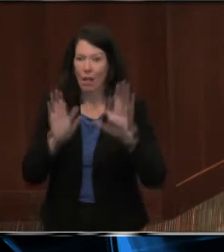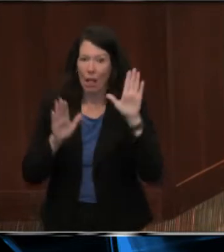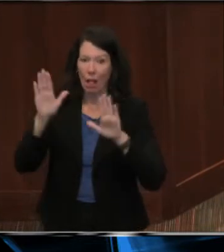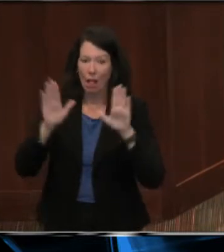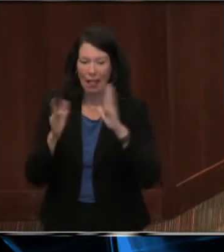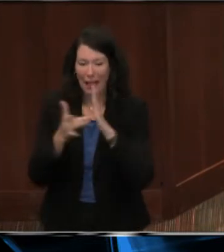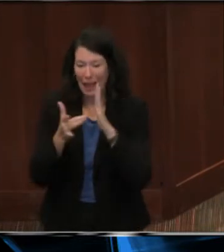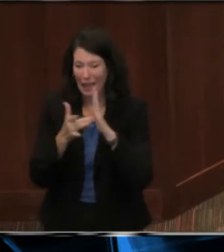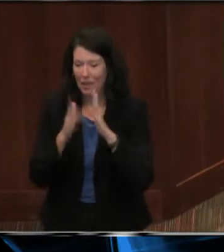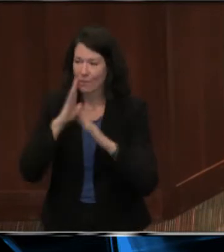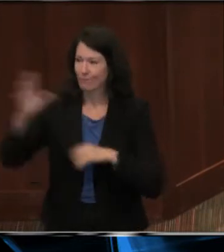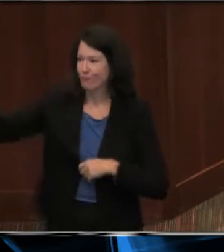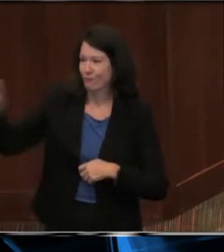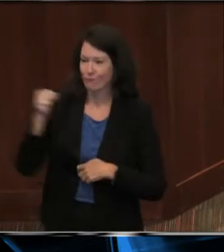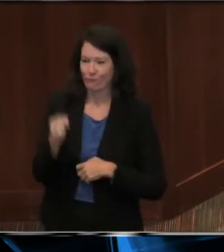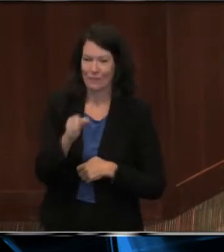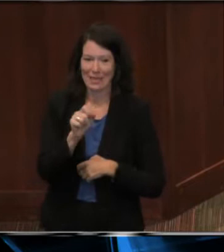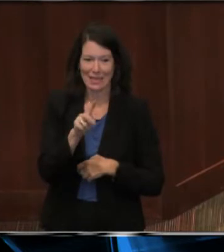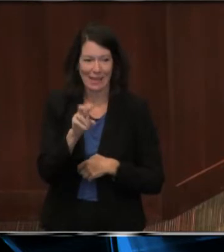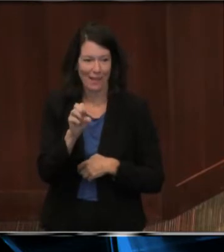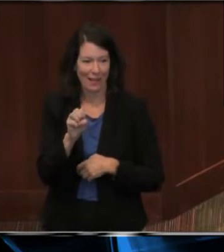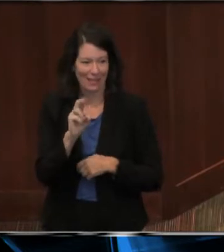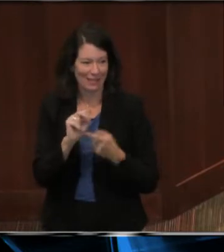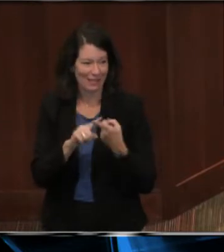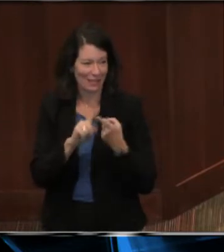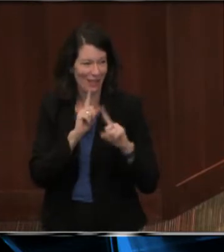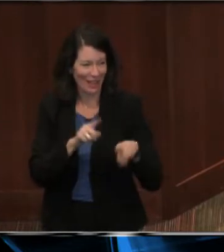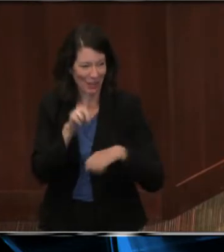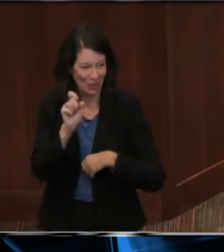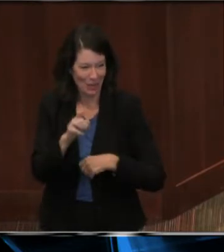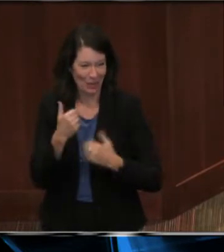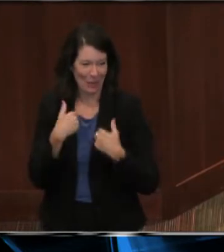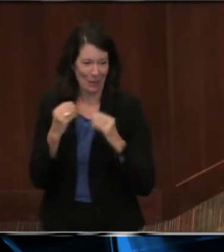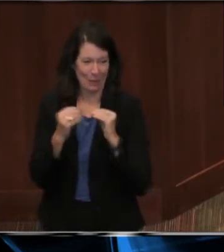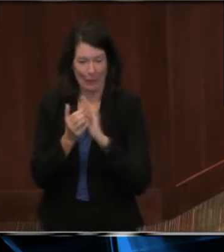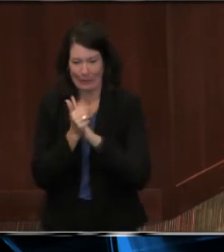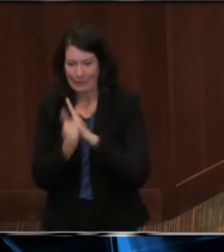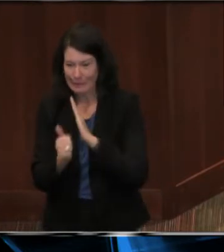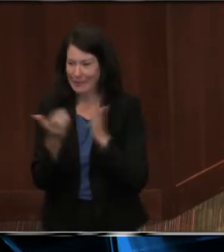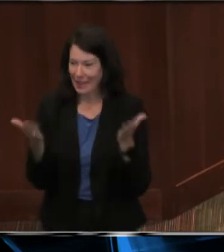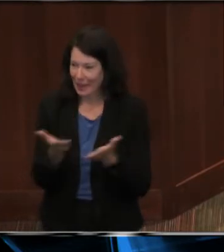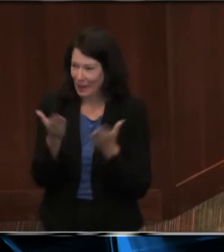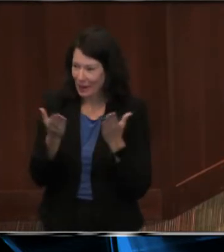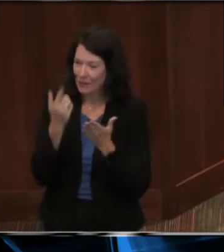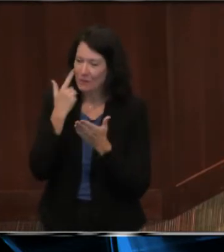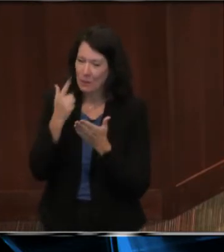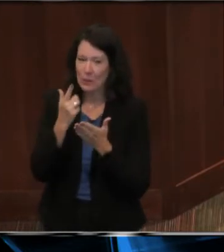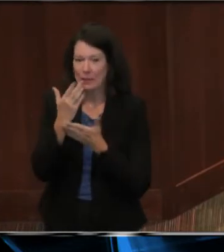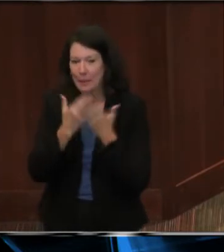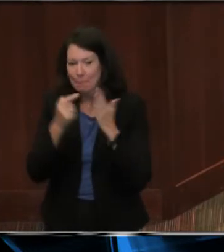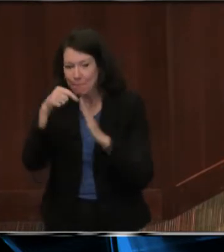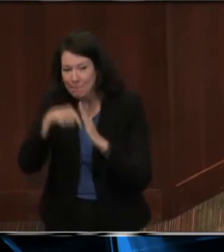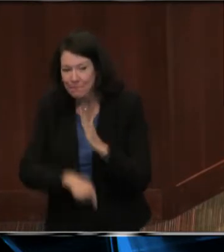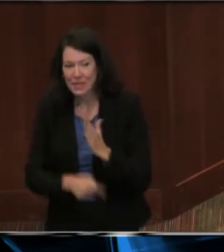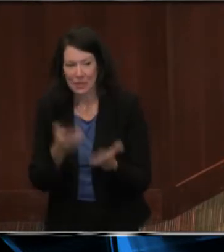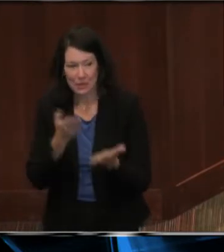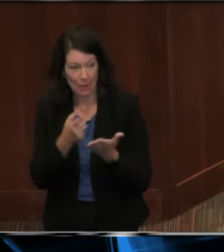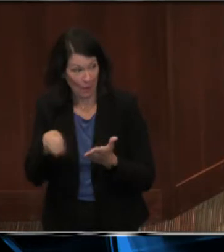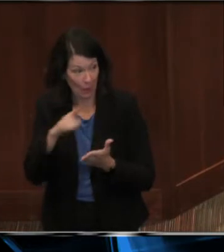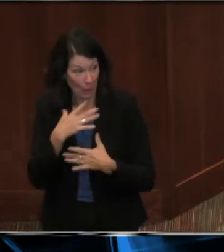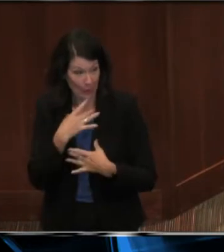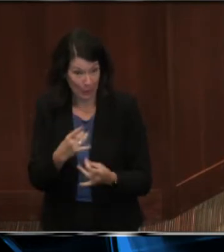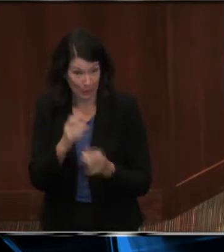too technical, we'll bring Stephen down. So we do have that extra expertise here for some of those details as you may have